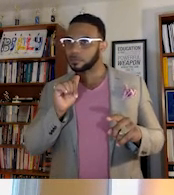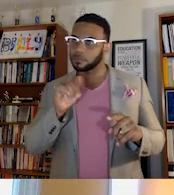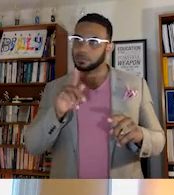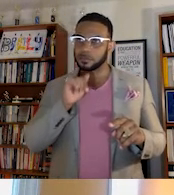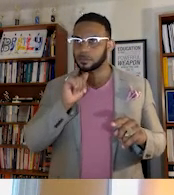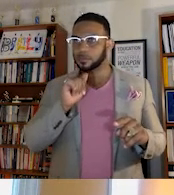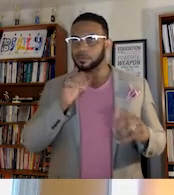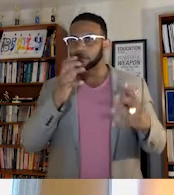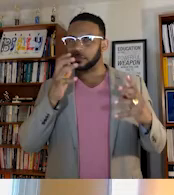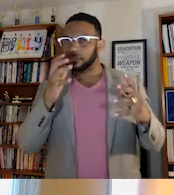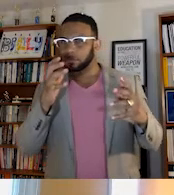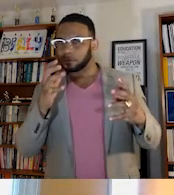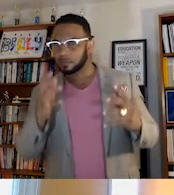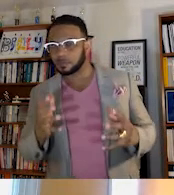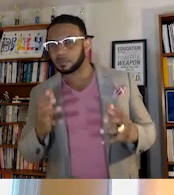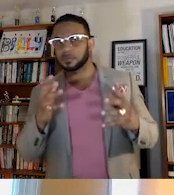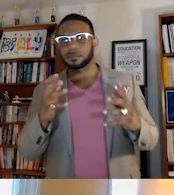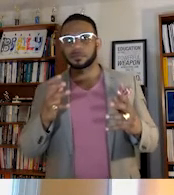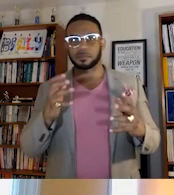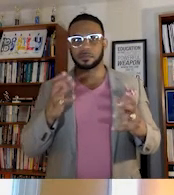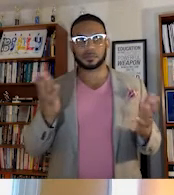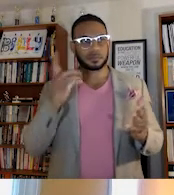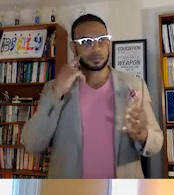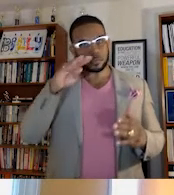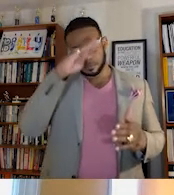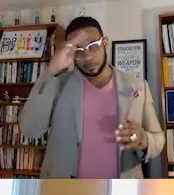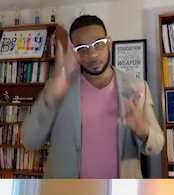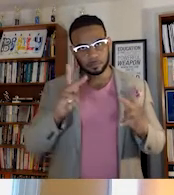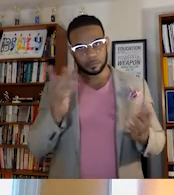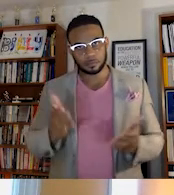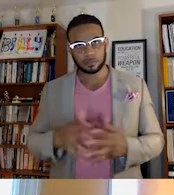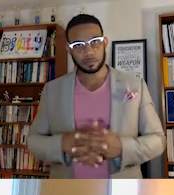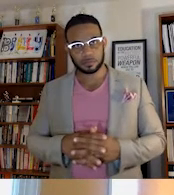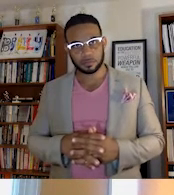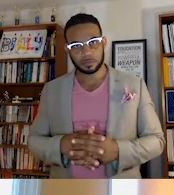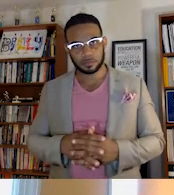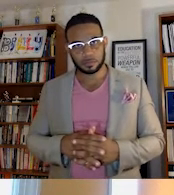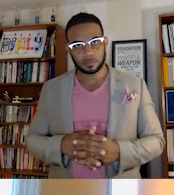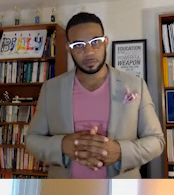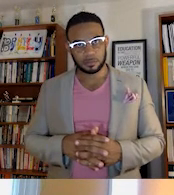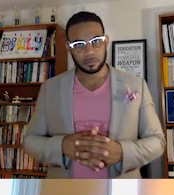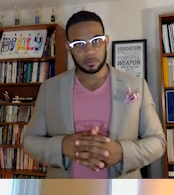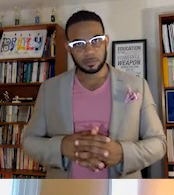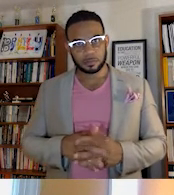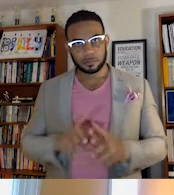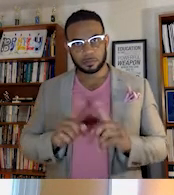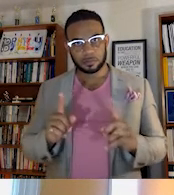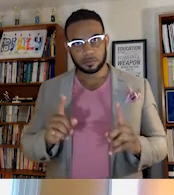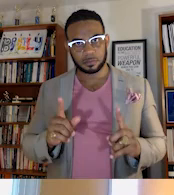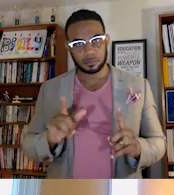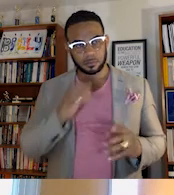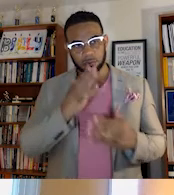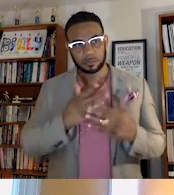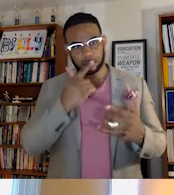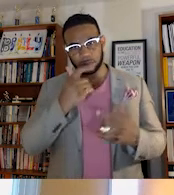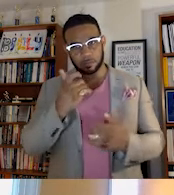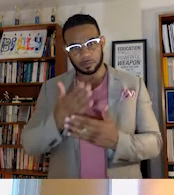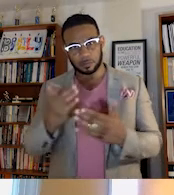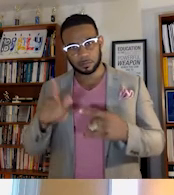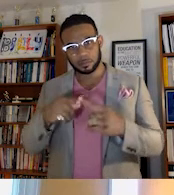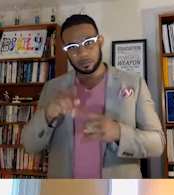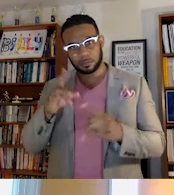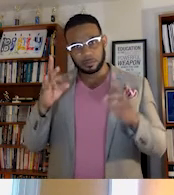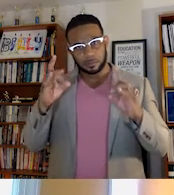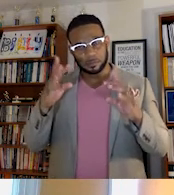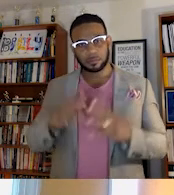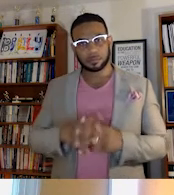is not a heavy presence of Black people here. But there's some interesting things about